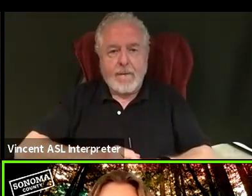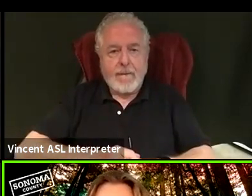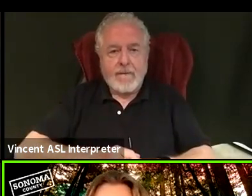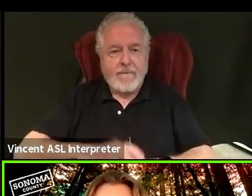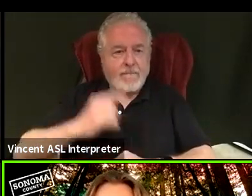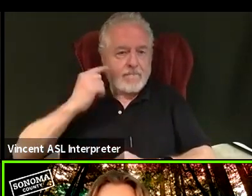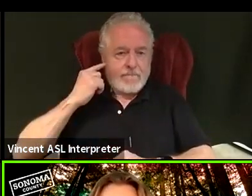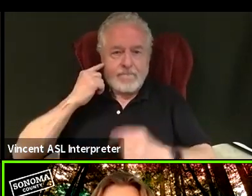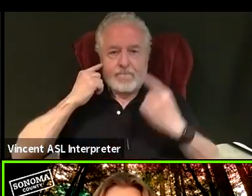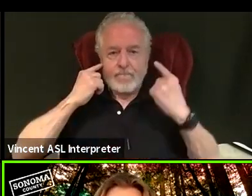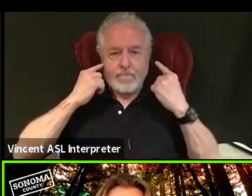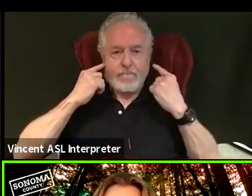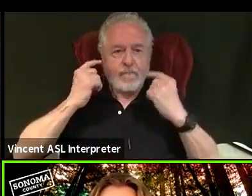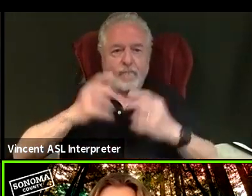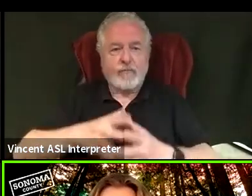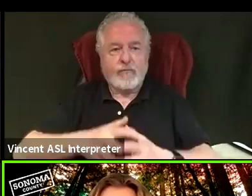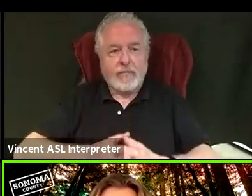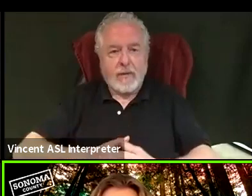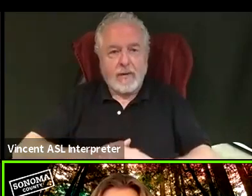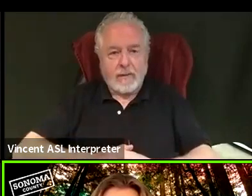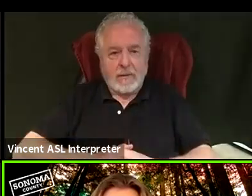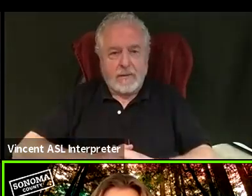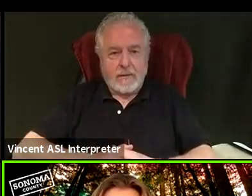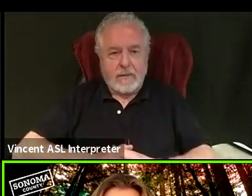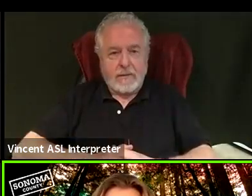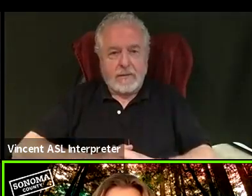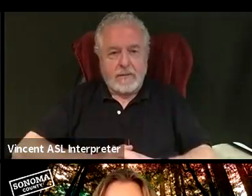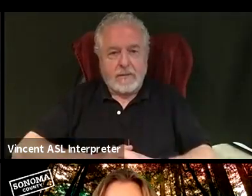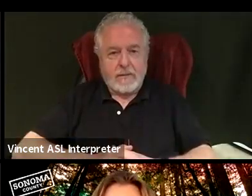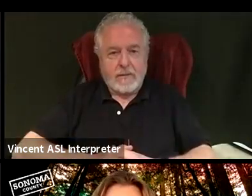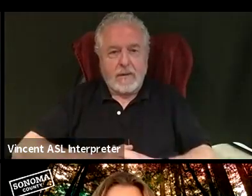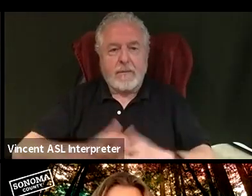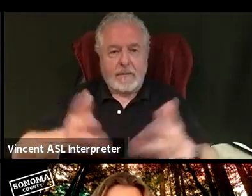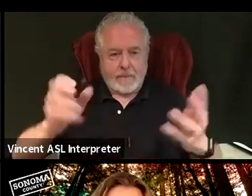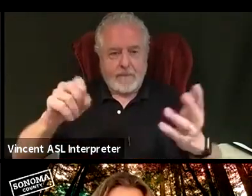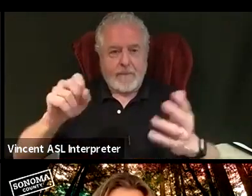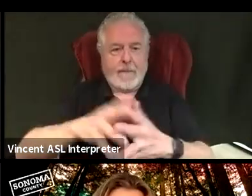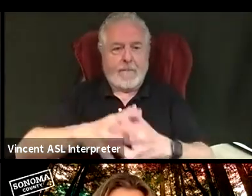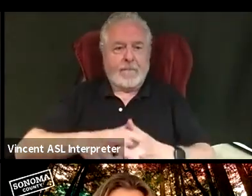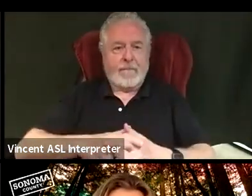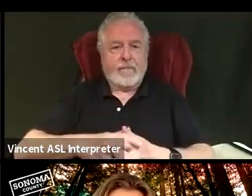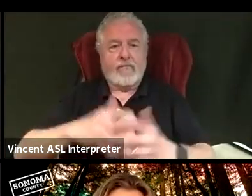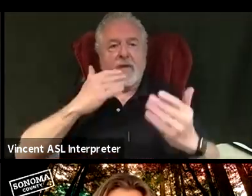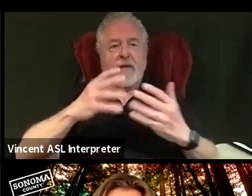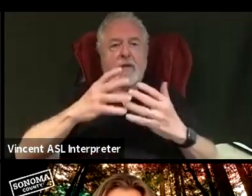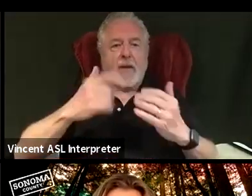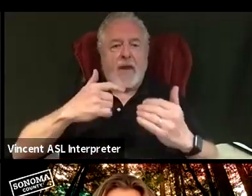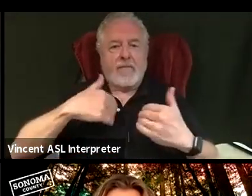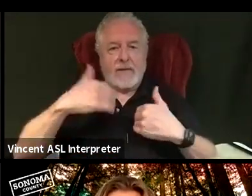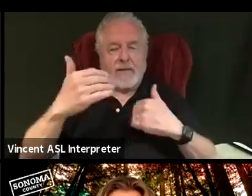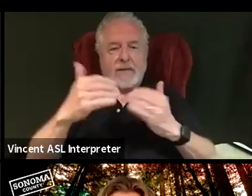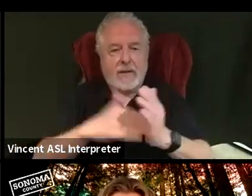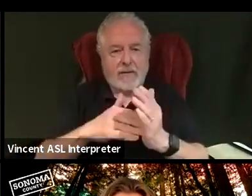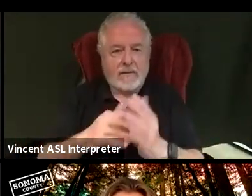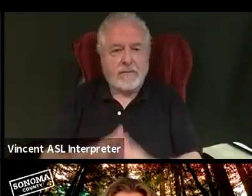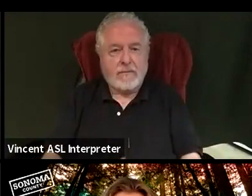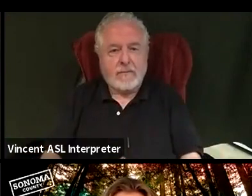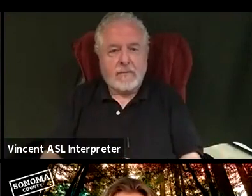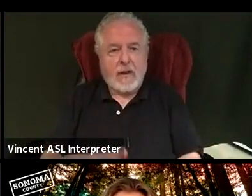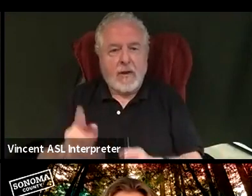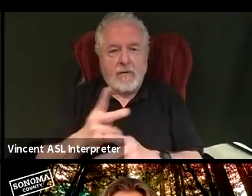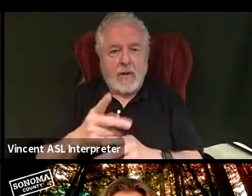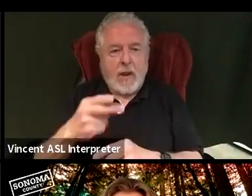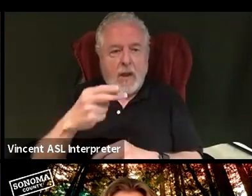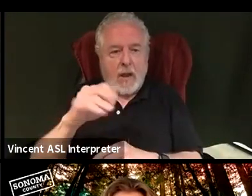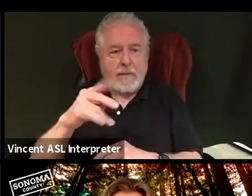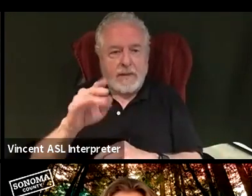You're on mute. I think you had been unmuted and then, yeah, there we go. Perfect. Thank you very much for having me again. It's nice to see you, Dr. Supervisor